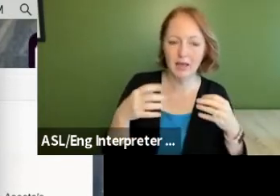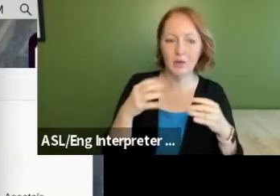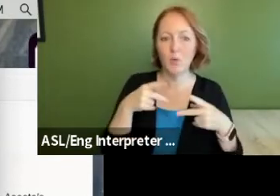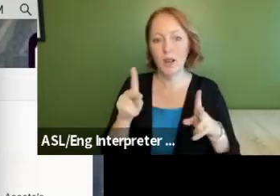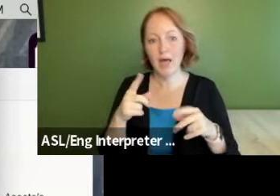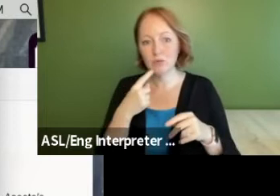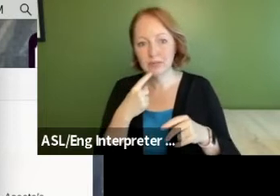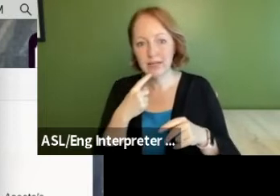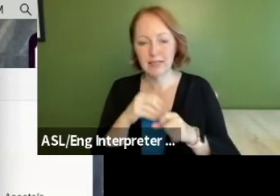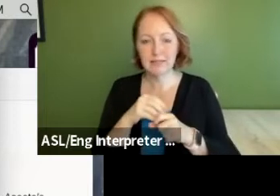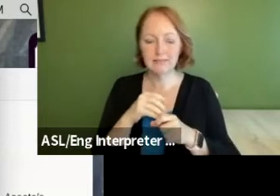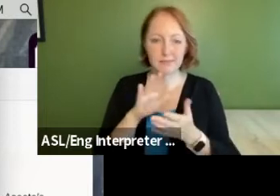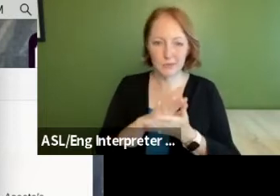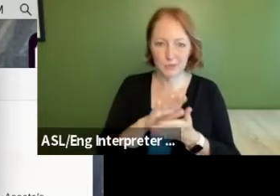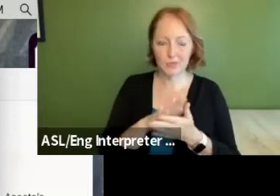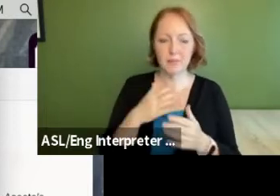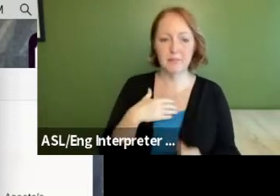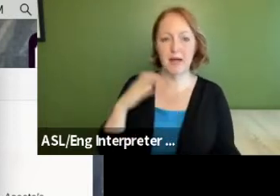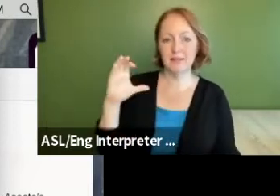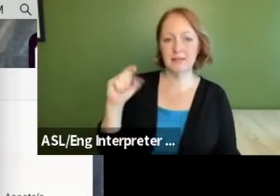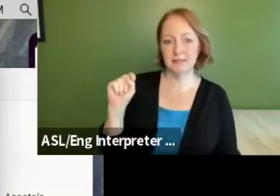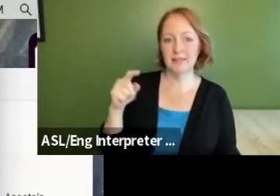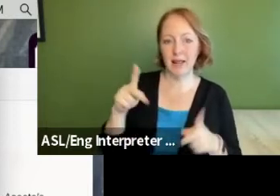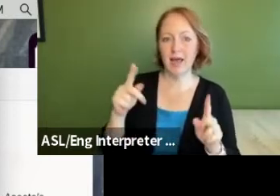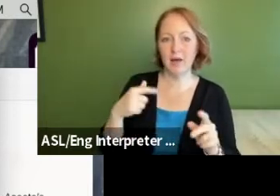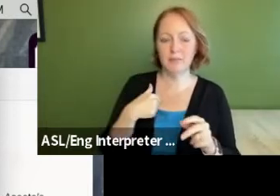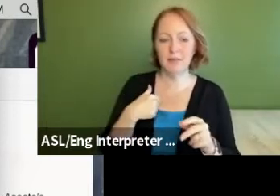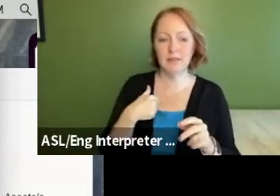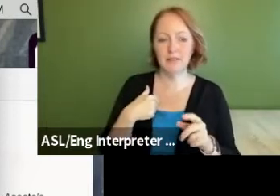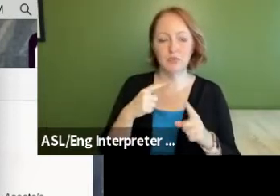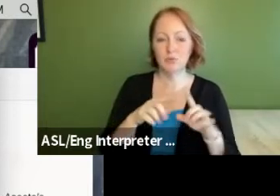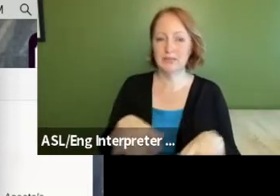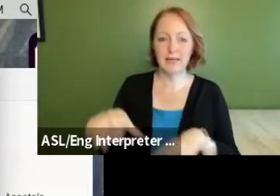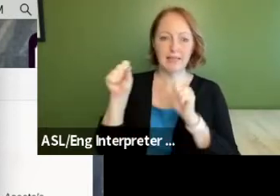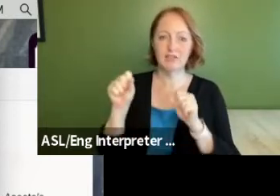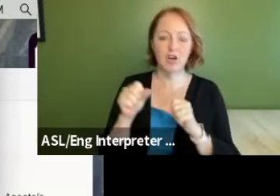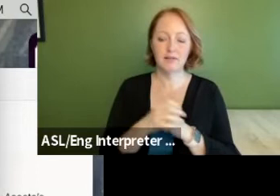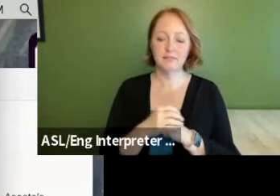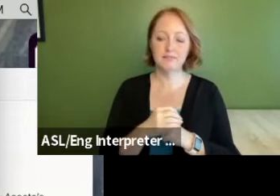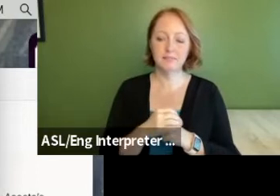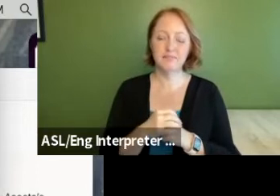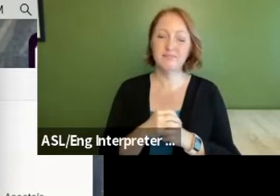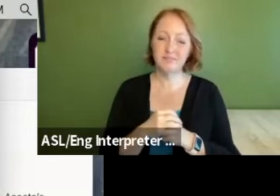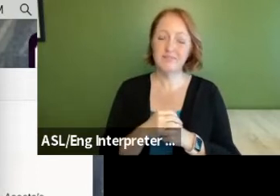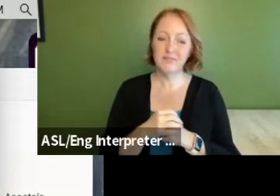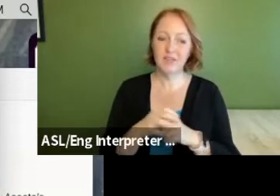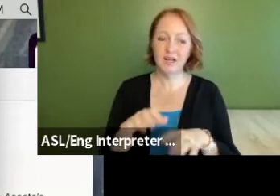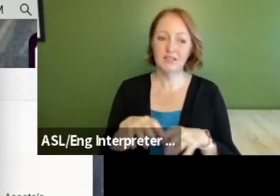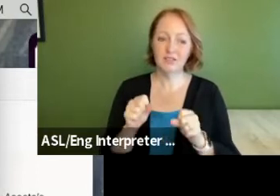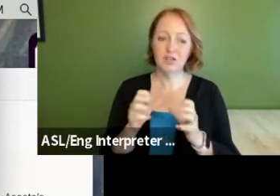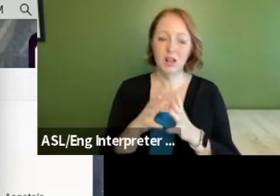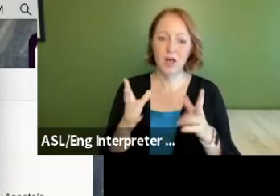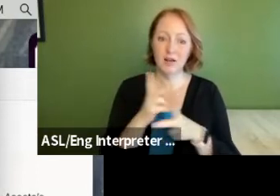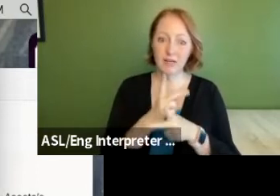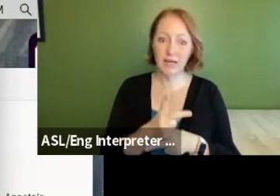to say and stuff. And my CT allowed me to just take this on. And so it took a lot of just like